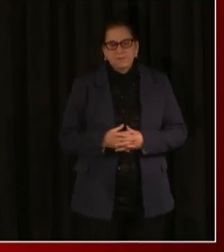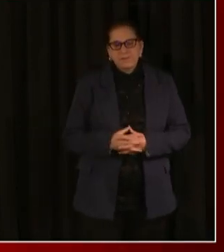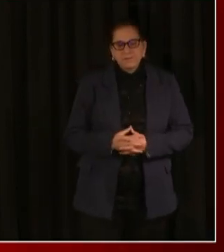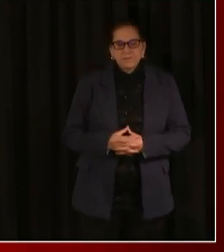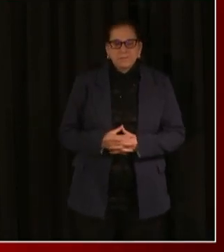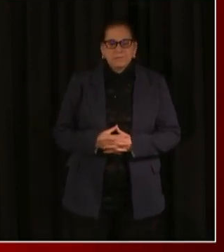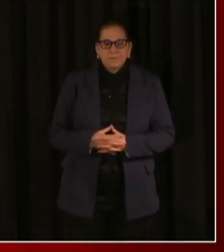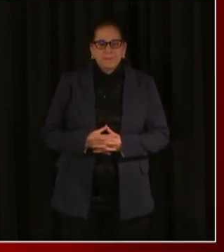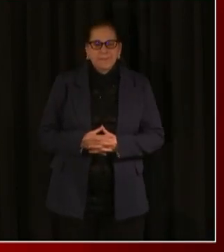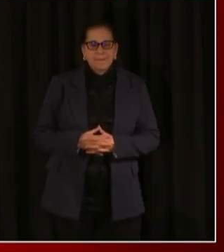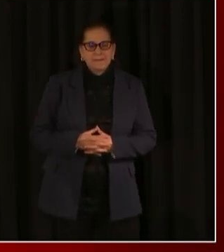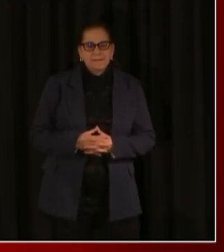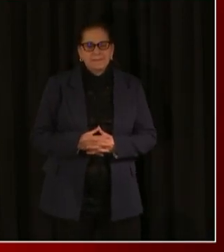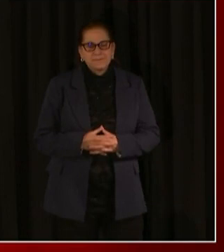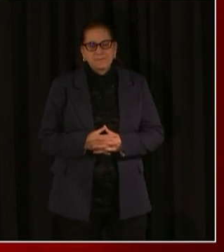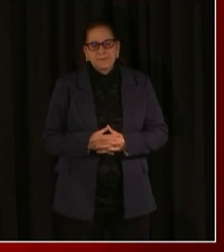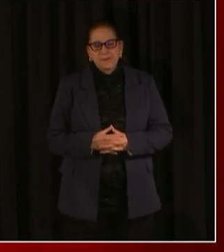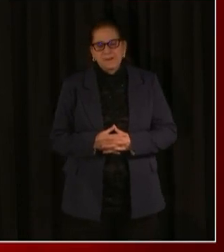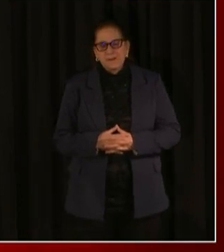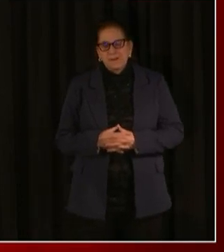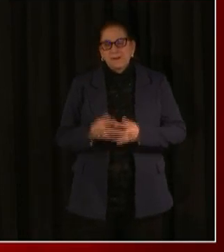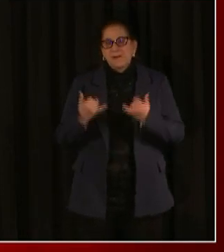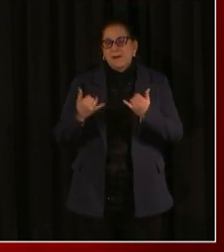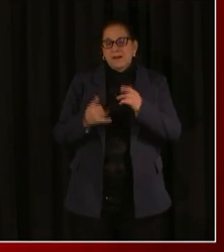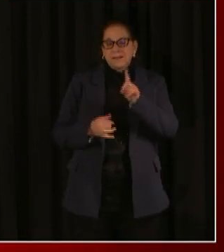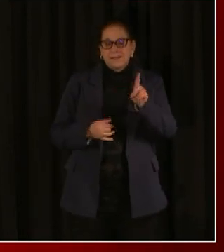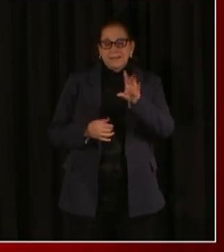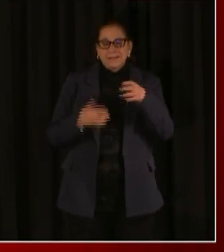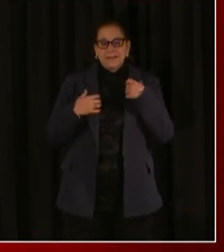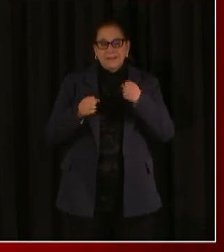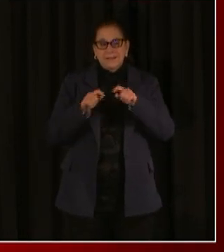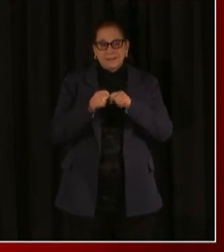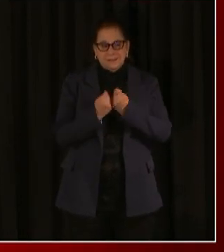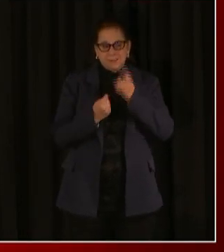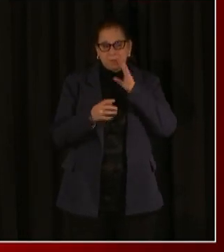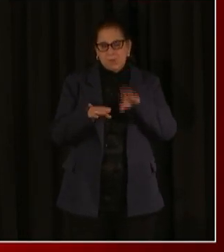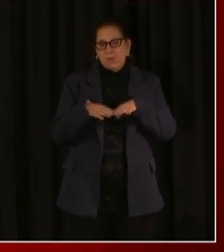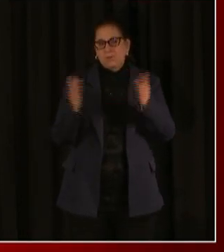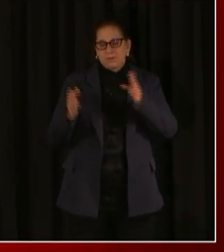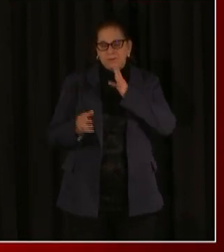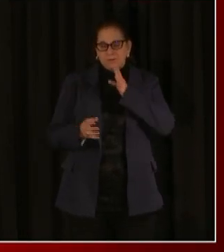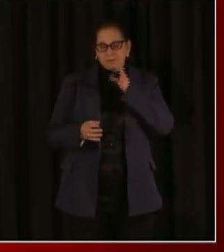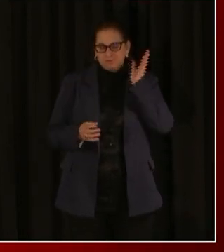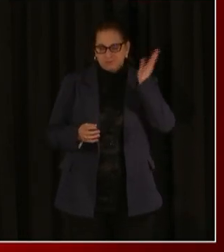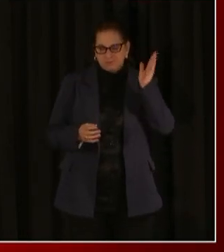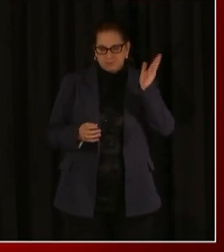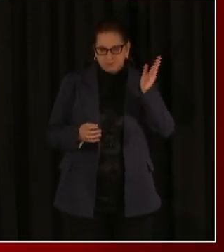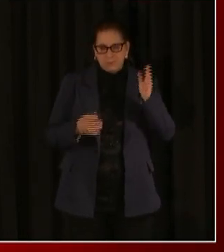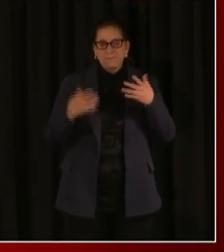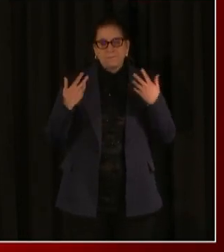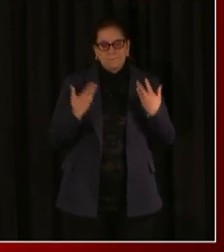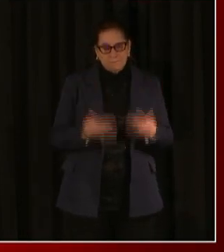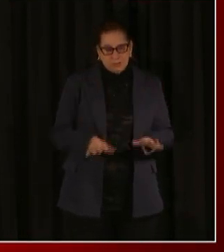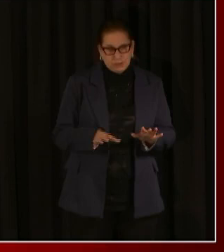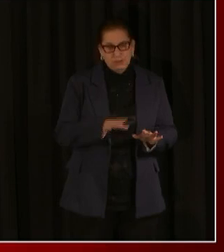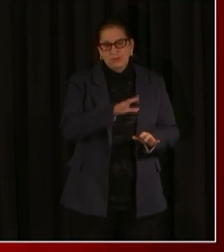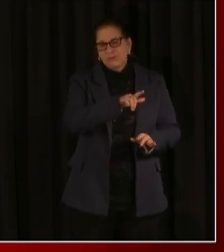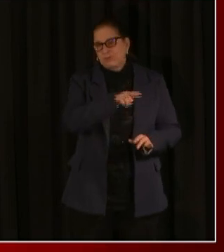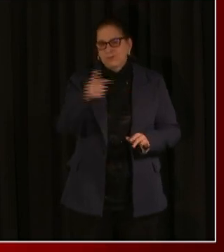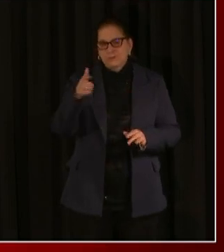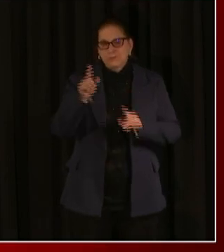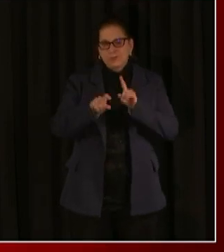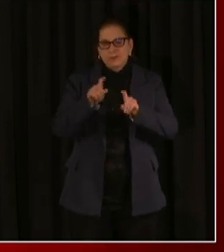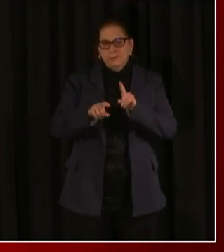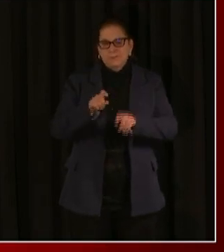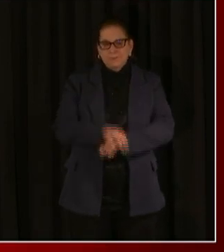from the DC Health team on where we're at in the vaccination process, and then we really